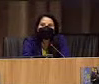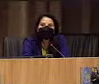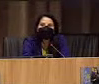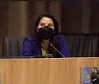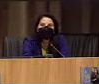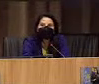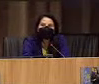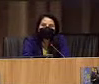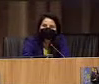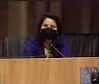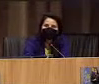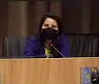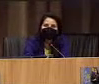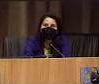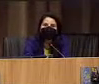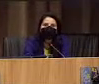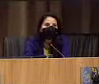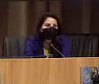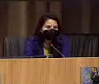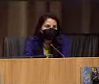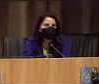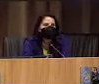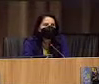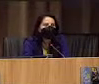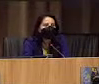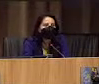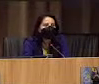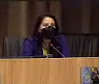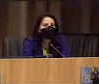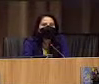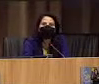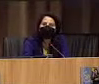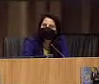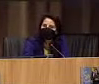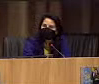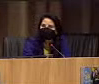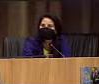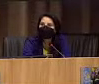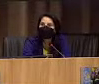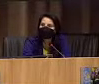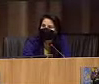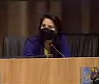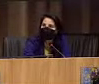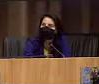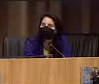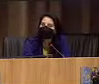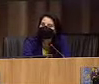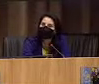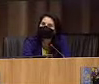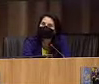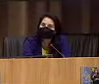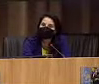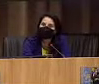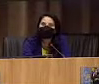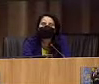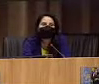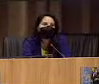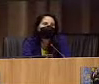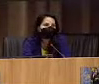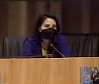this makes us to be an entry door for